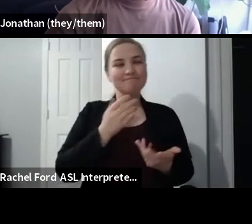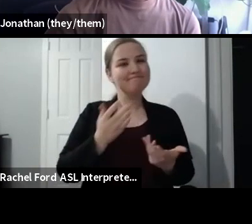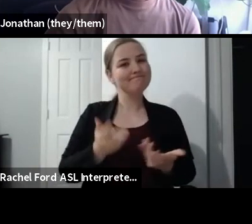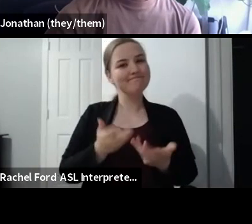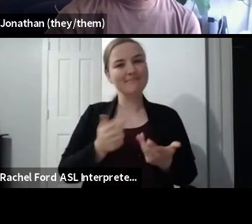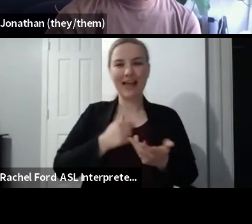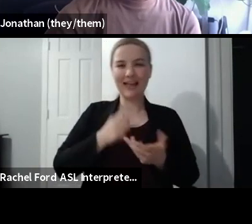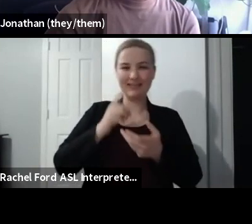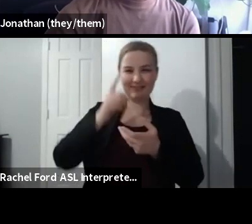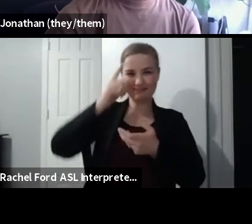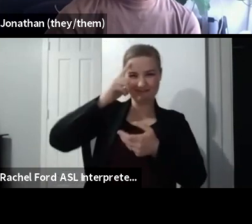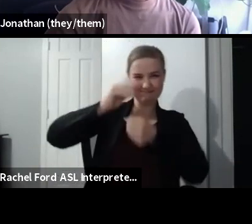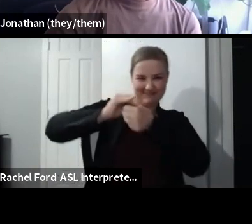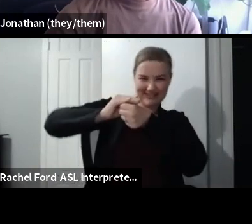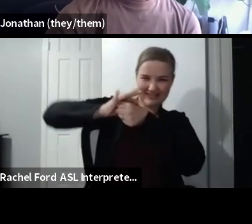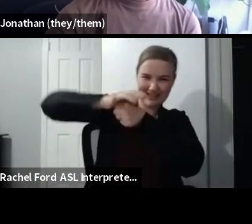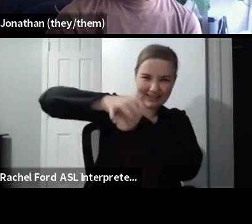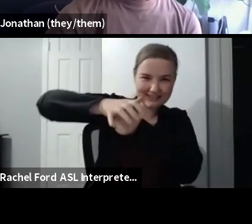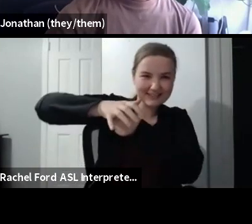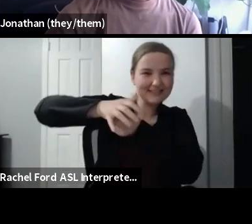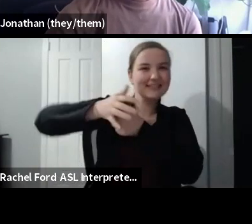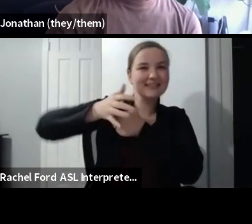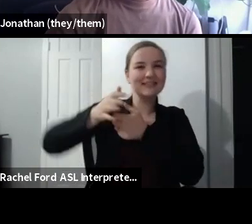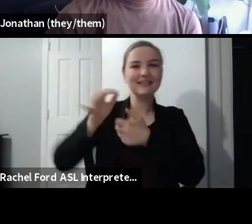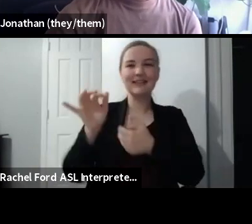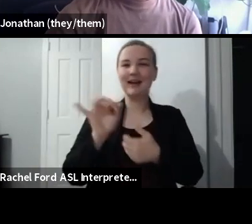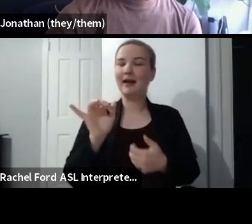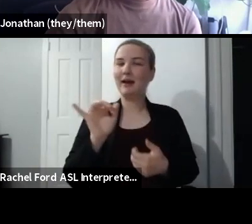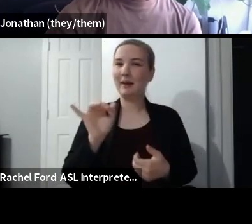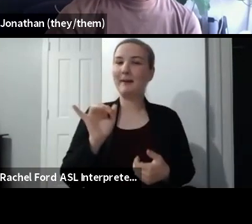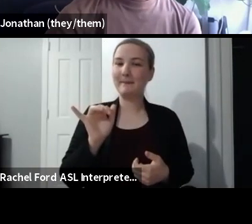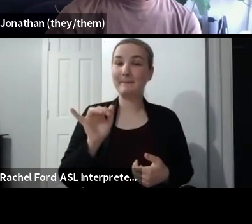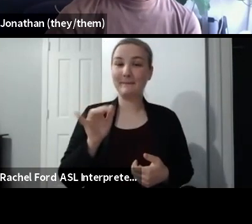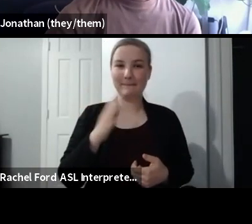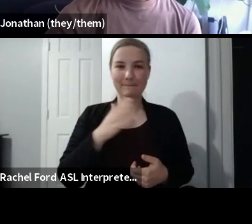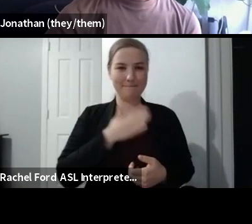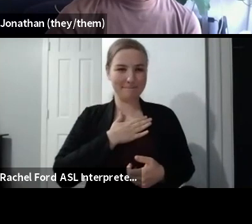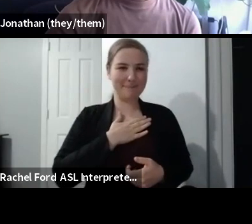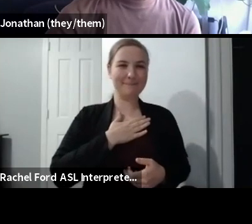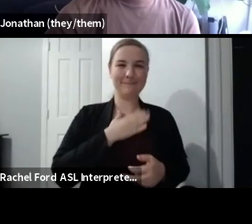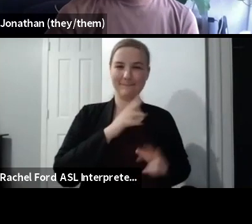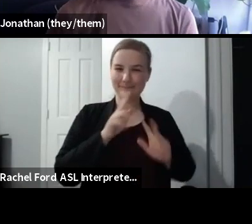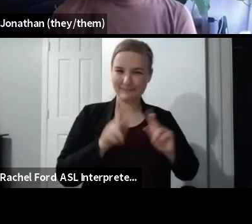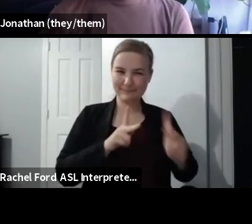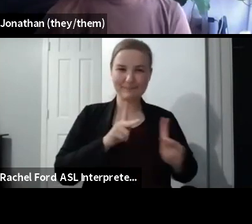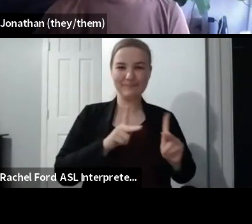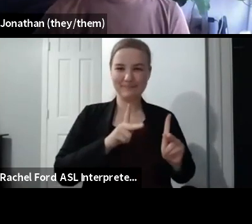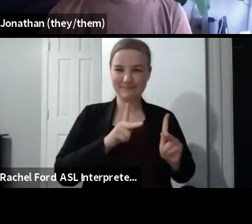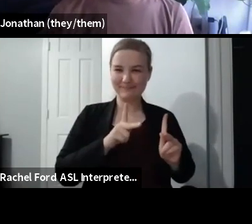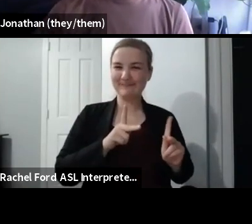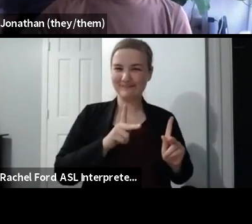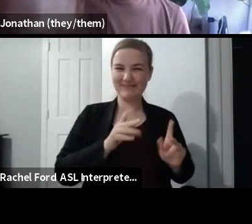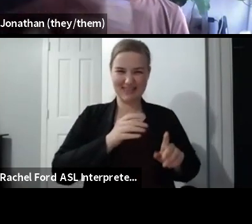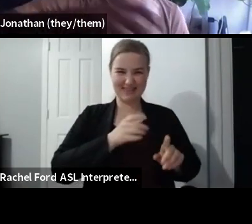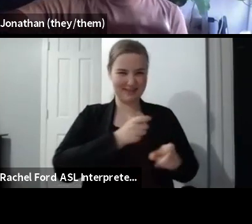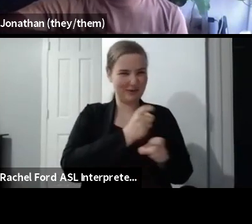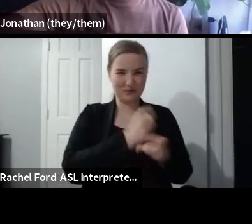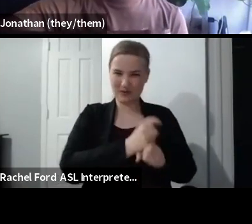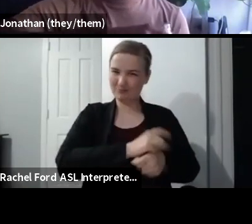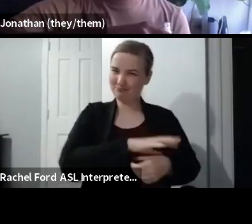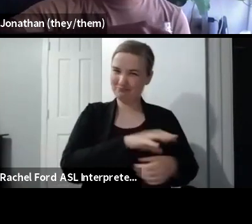excess sometimes, especially with my people, humor is a big part of it,